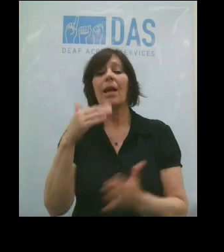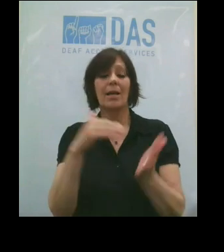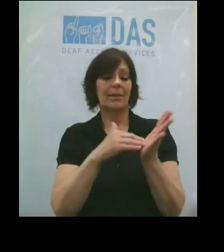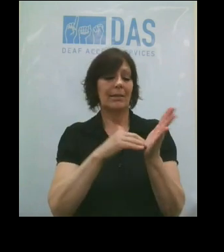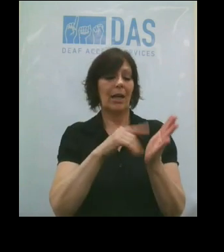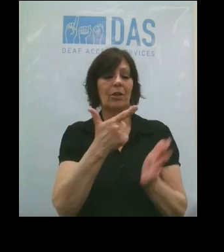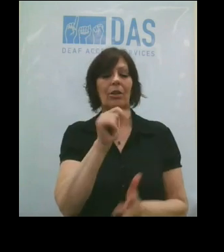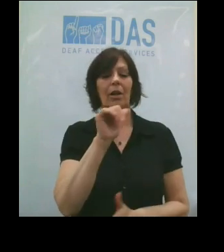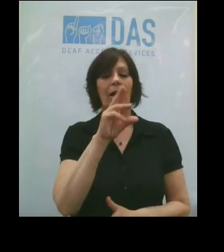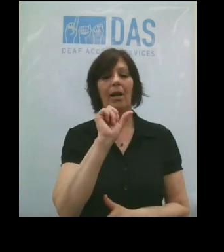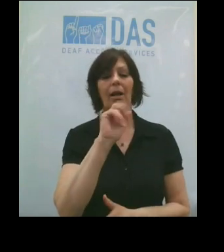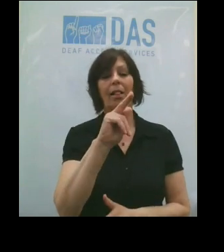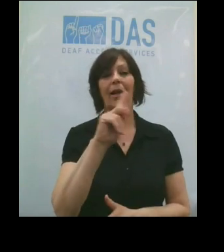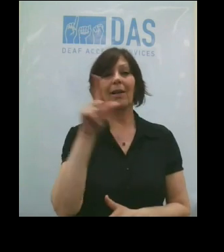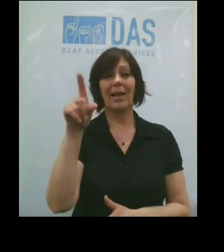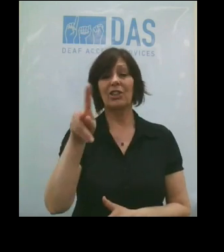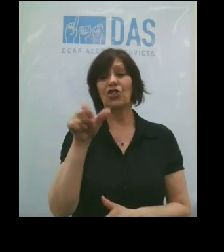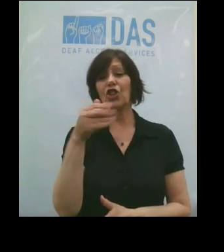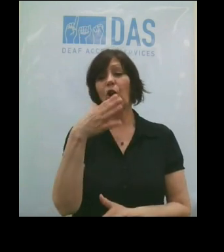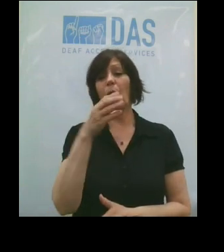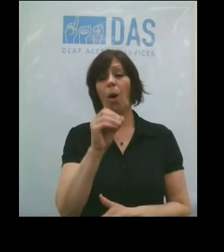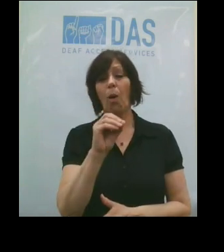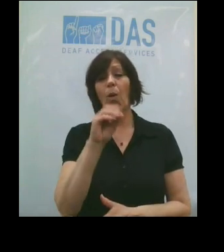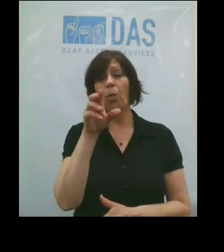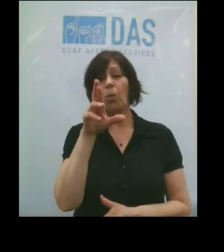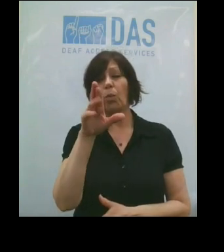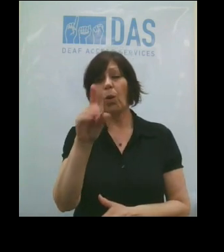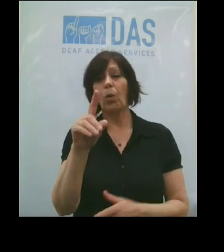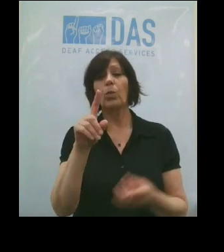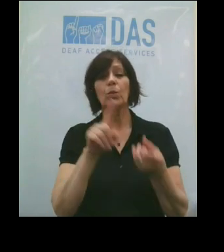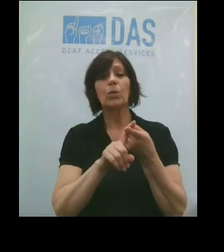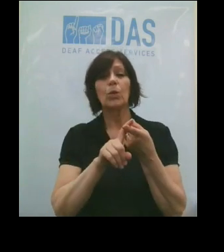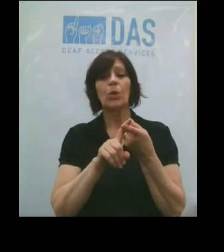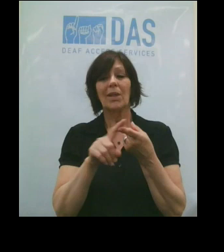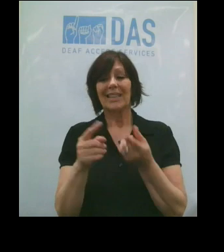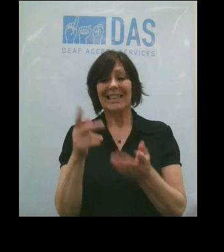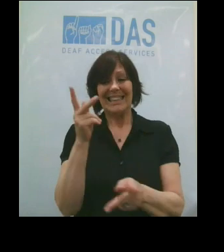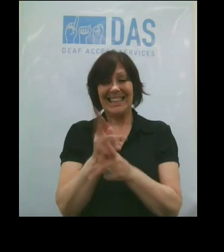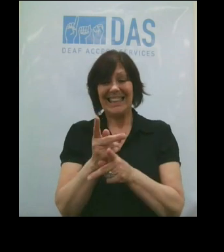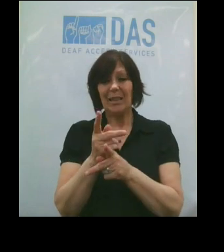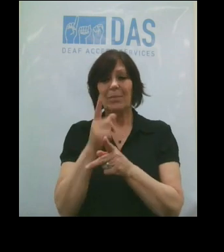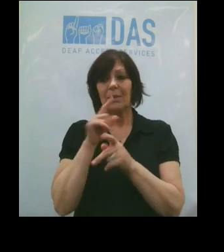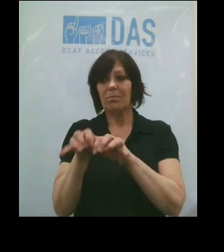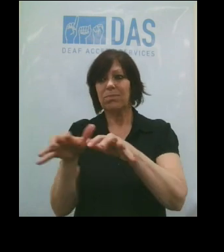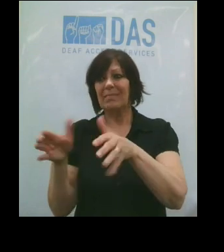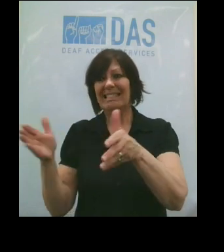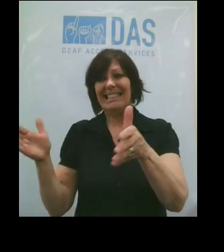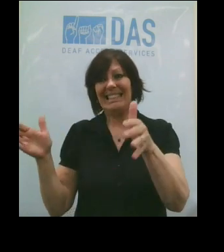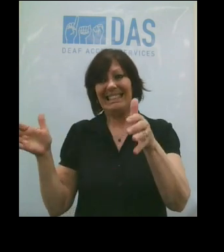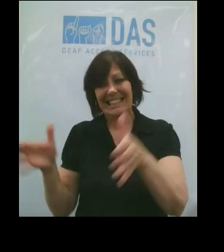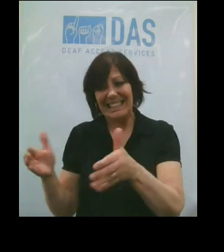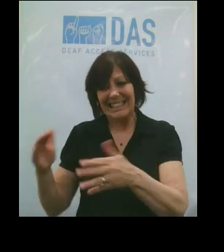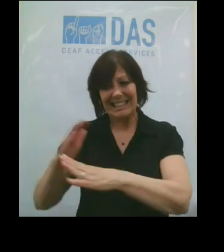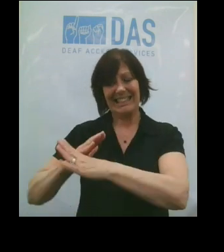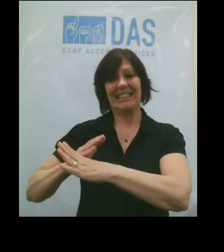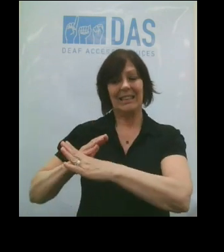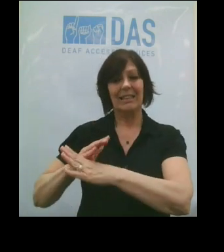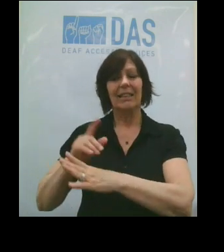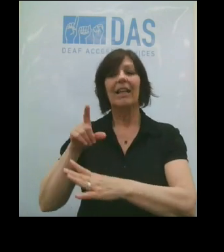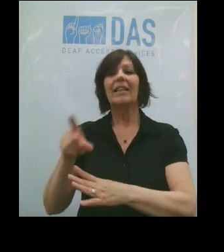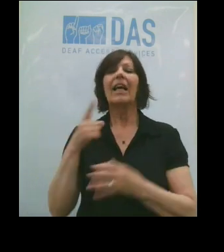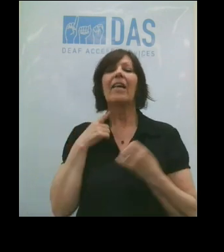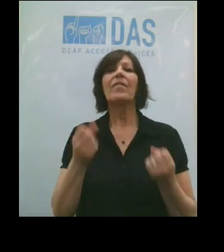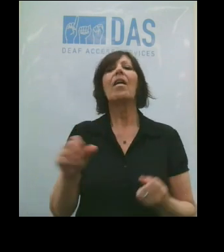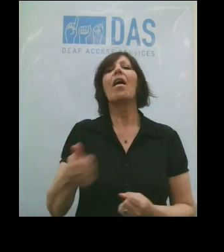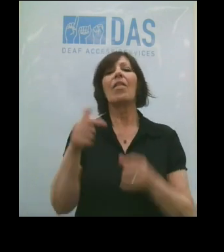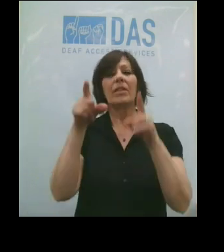and his staff at Jericho Road that's working with our Department of Health to try to keep this outbreak down. But Jericho Road has a number of other tests coming